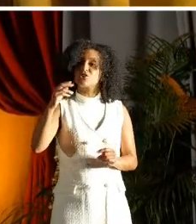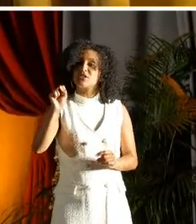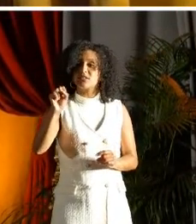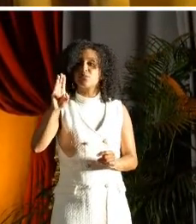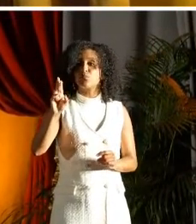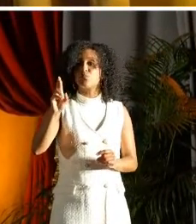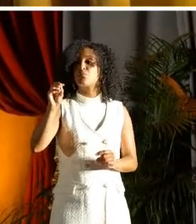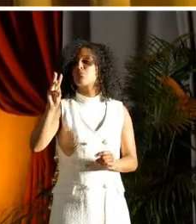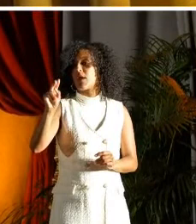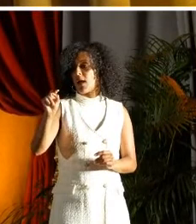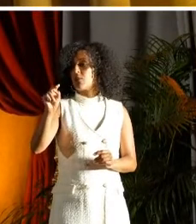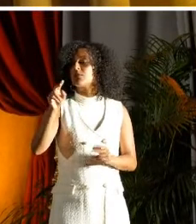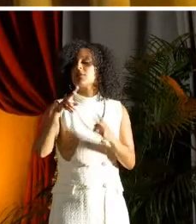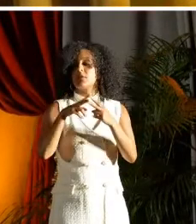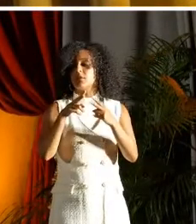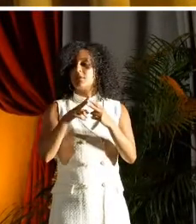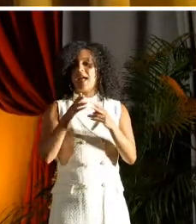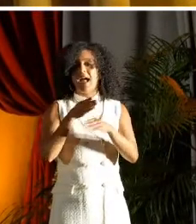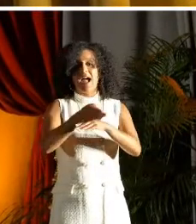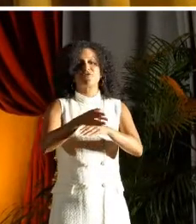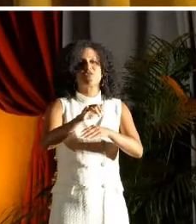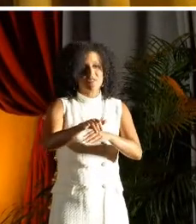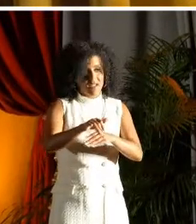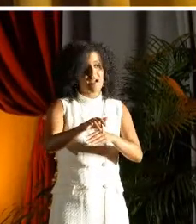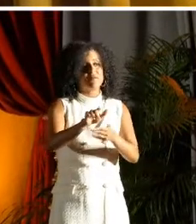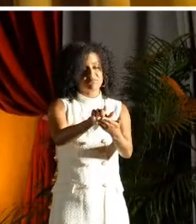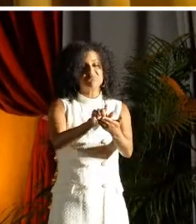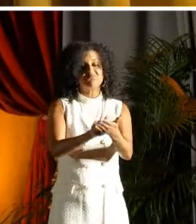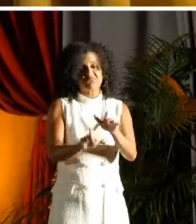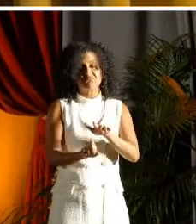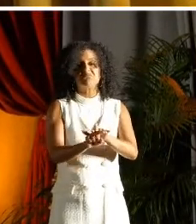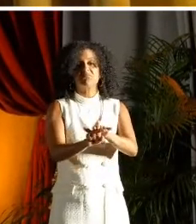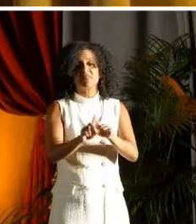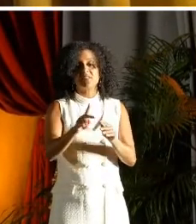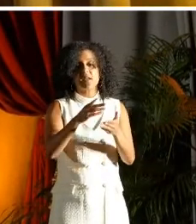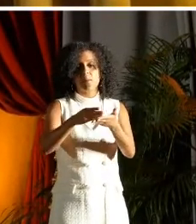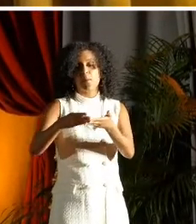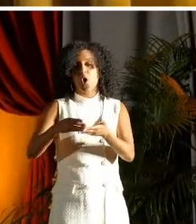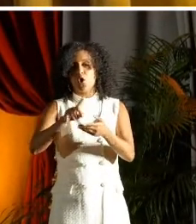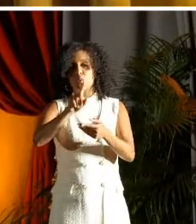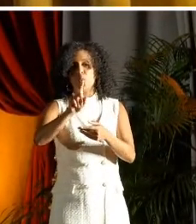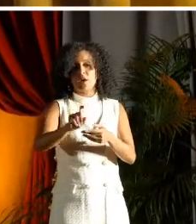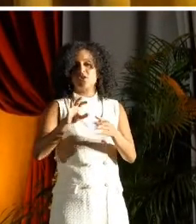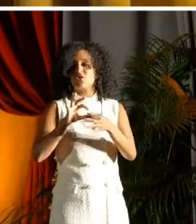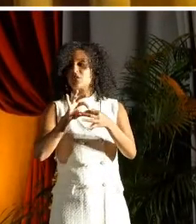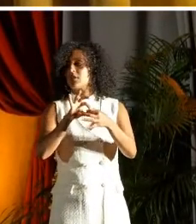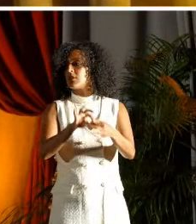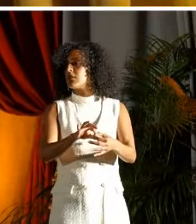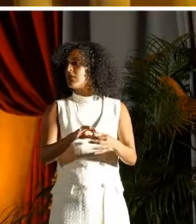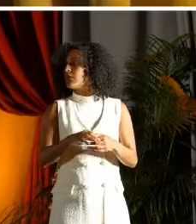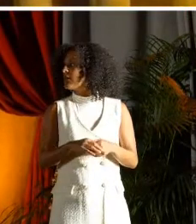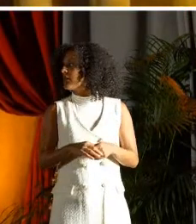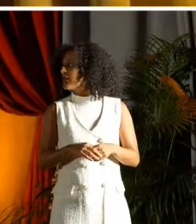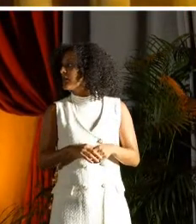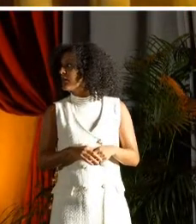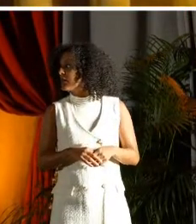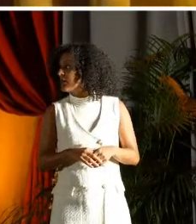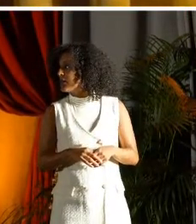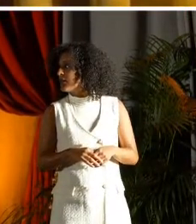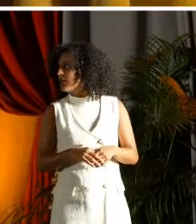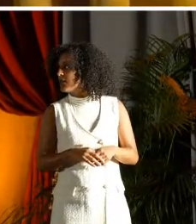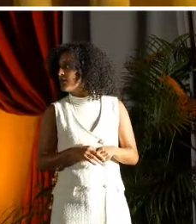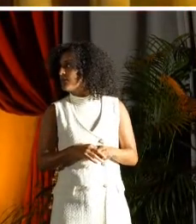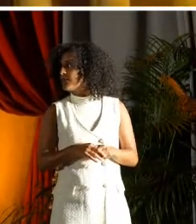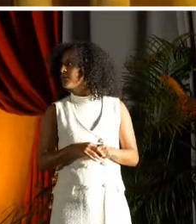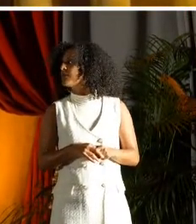But right after them were the women that came and did that work. And the second part of the question, where this can be seen. So I think recently we